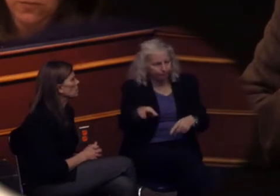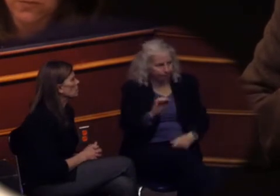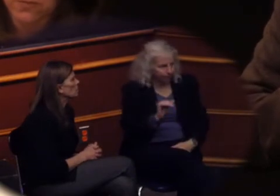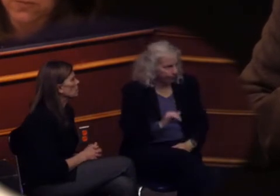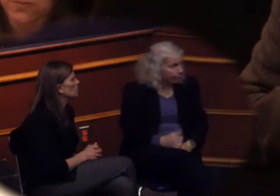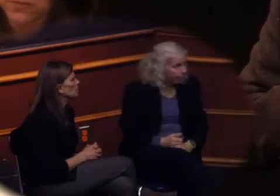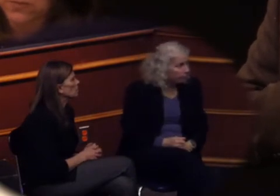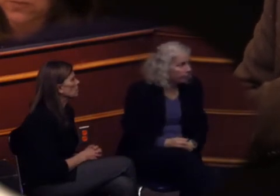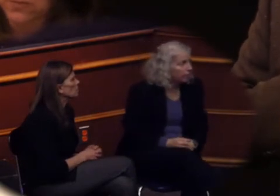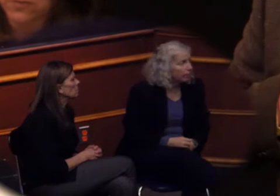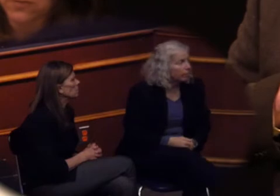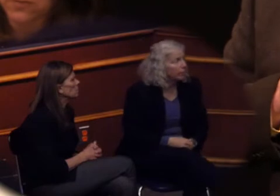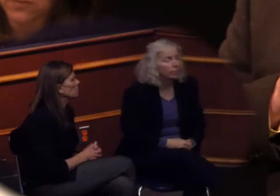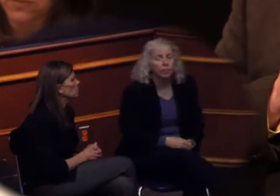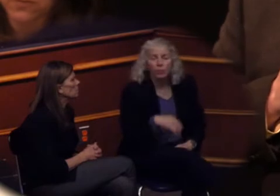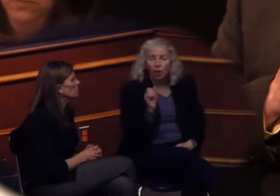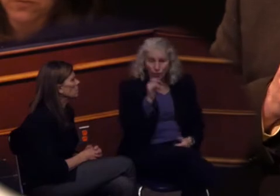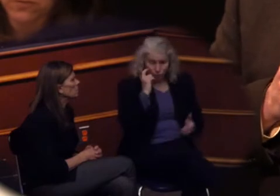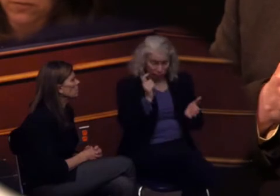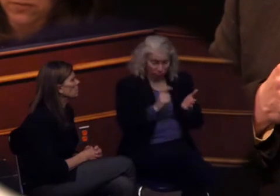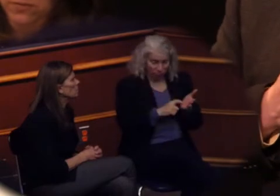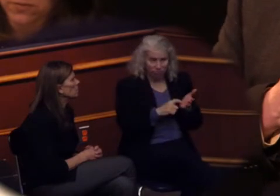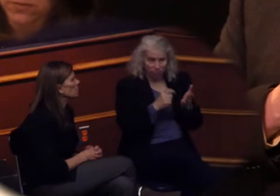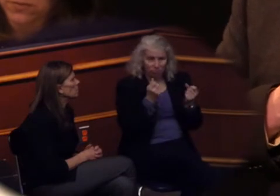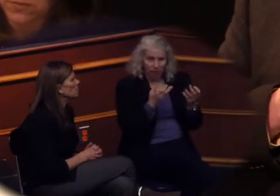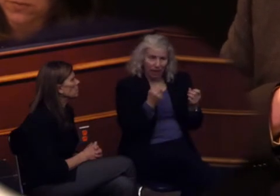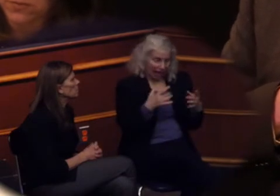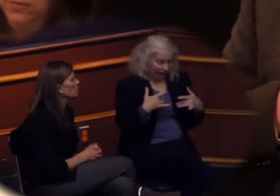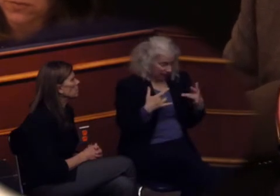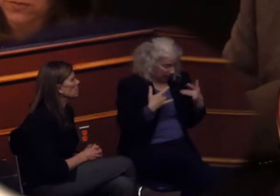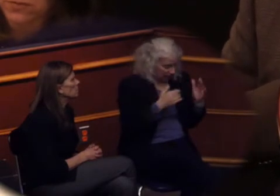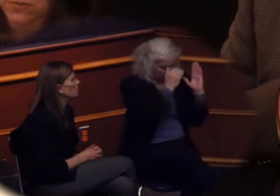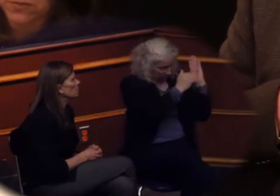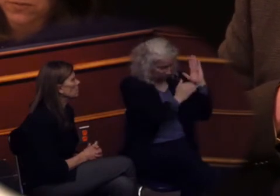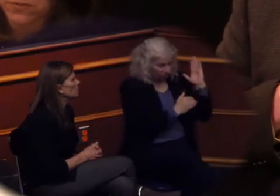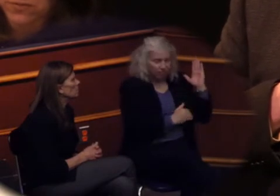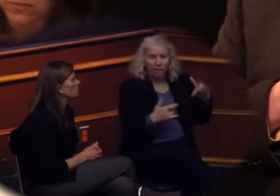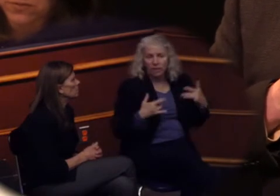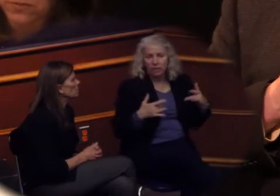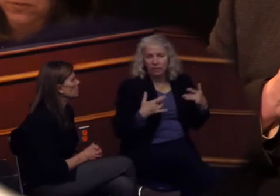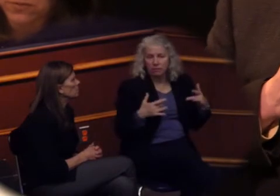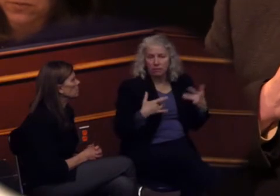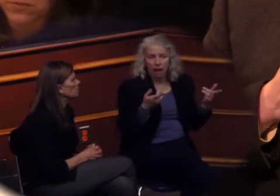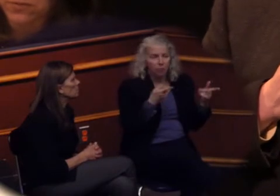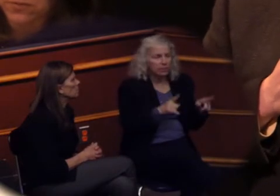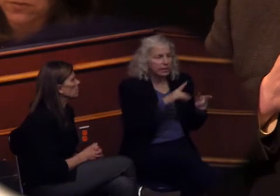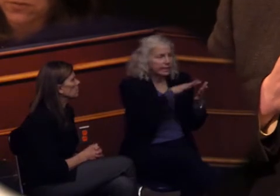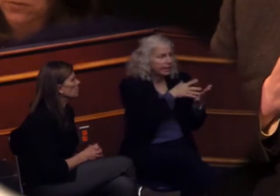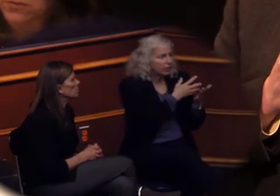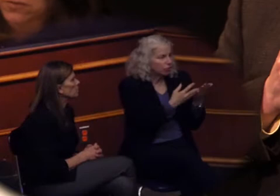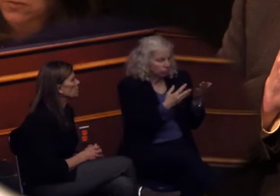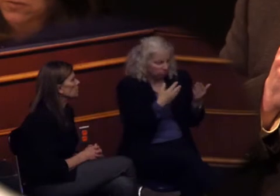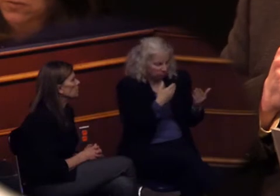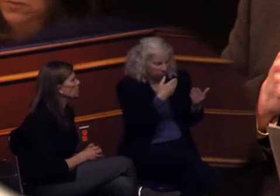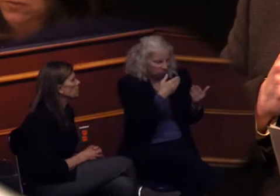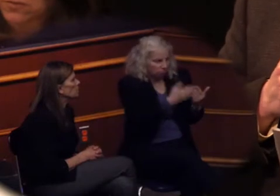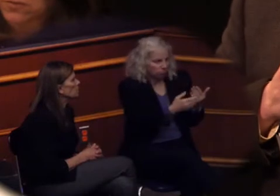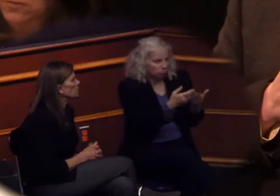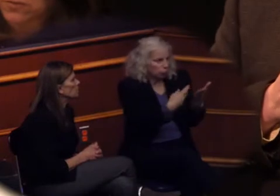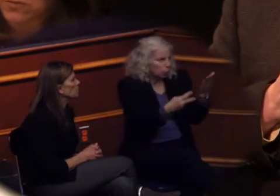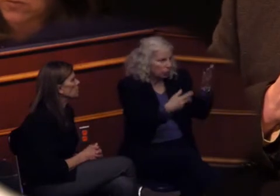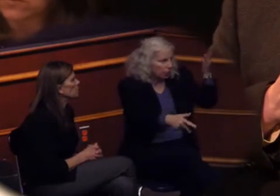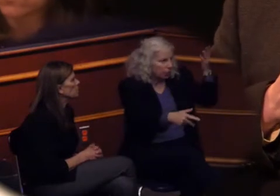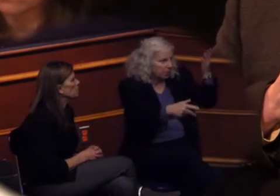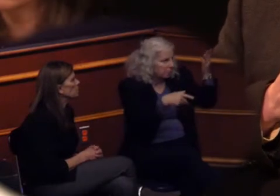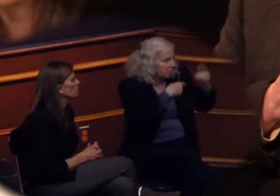Also of note in the program, there's many different activities happening in our cities and towns in the next few weeks and they're all listed in the program.